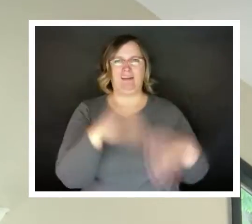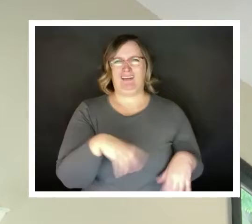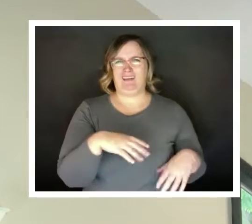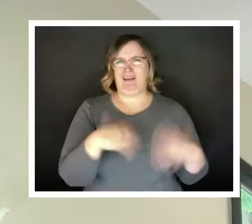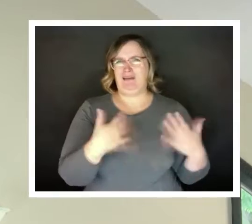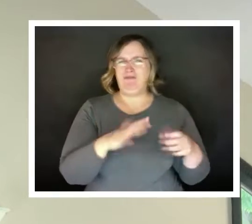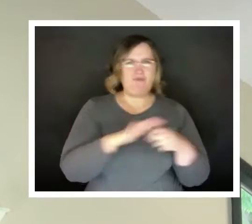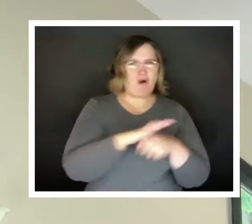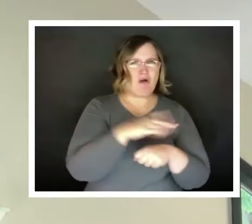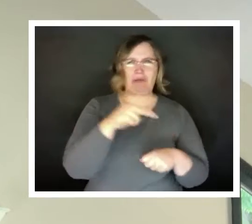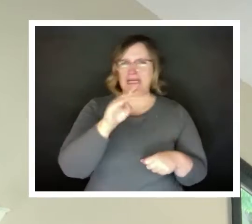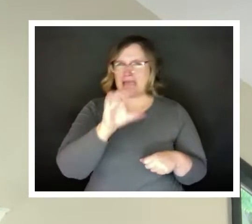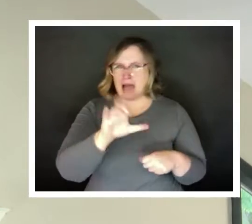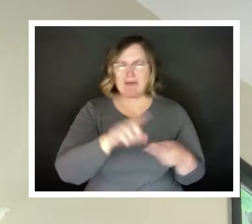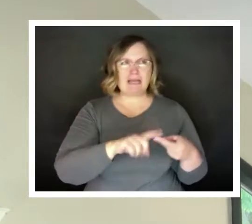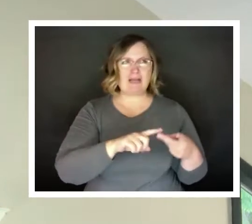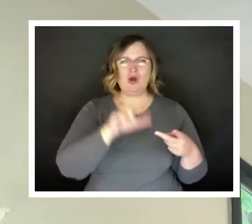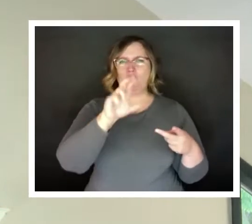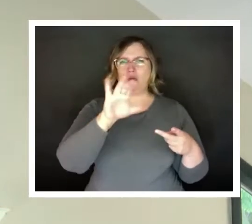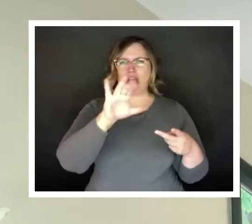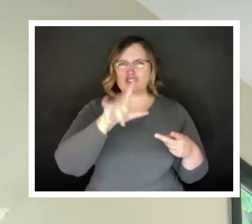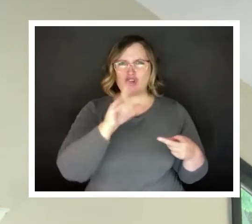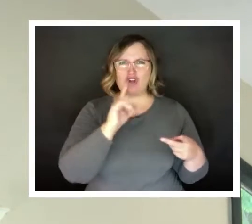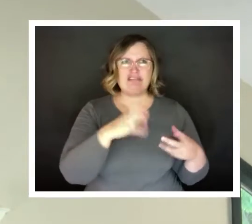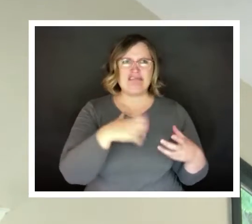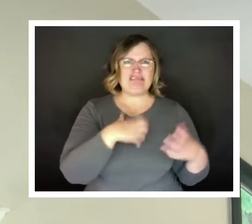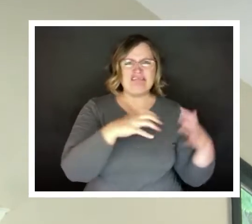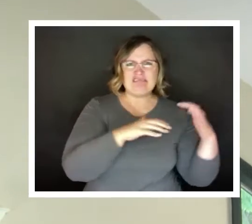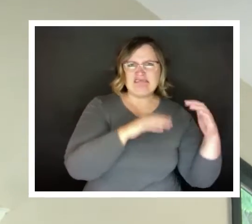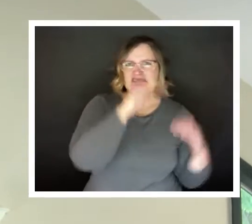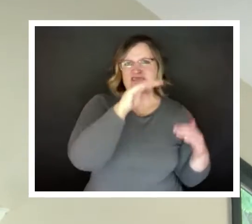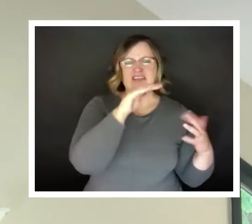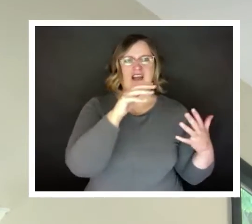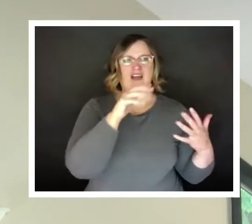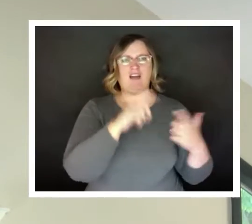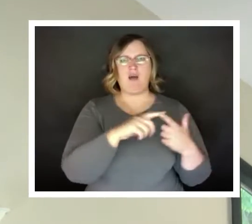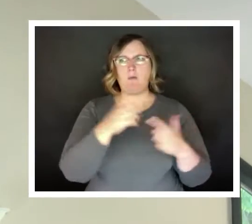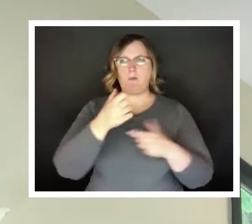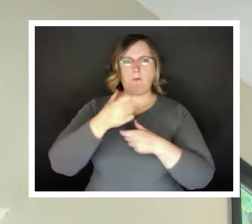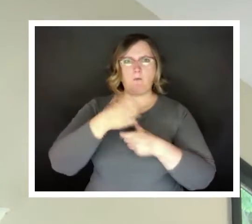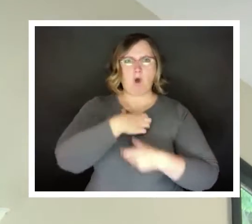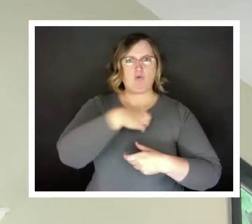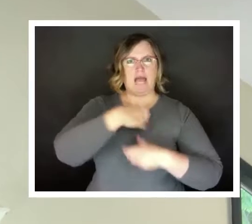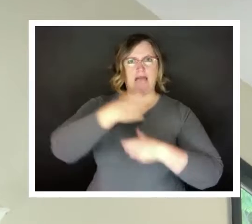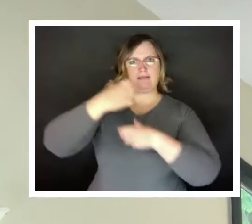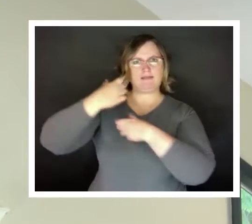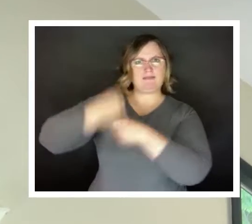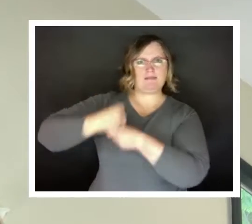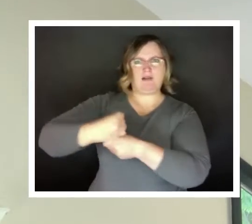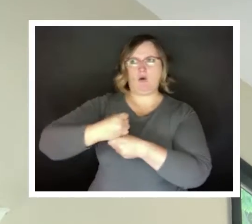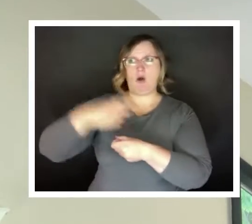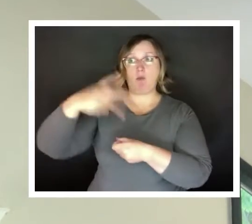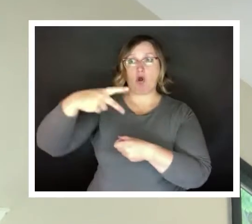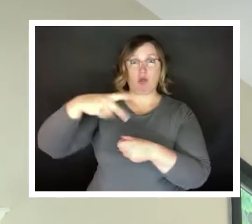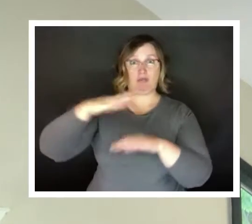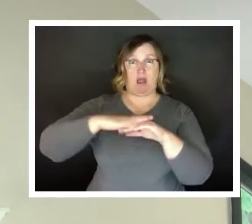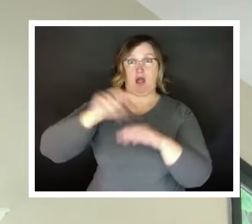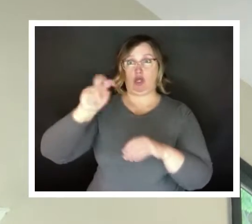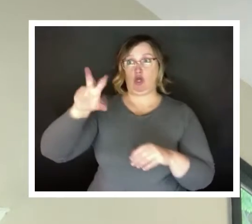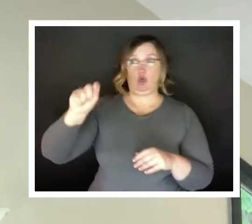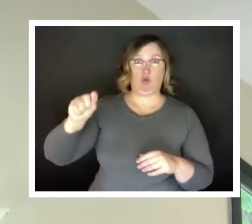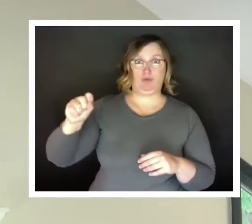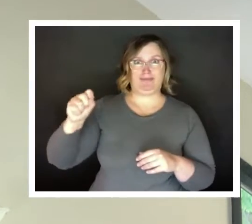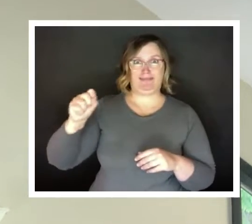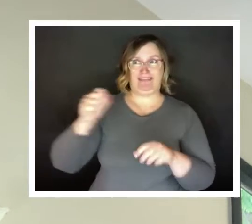racial reconciliation, protests that are historic, where Portland was on the news throughout the